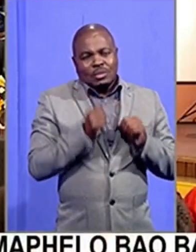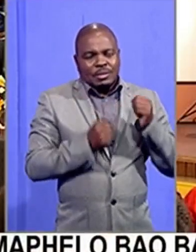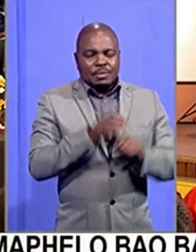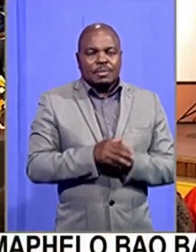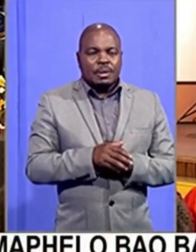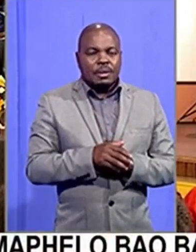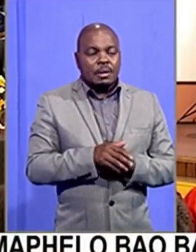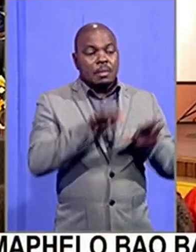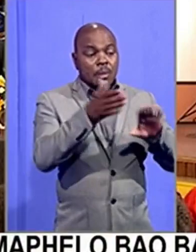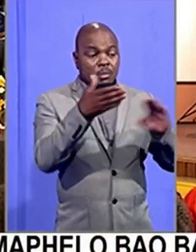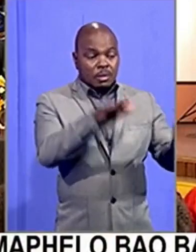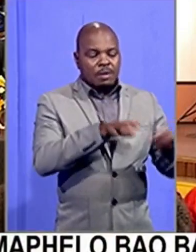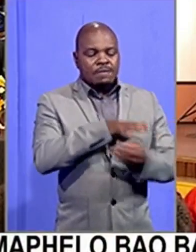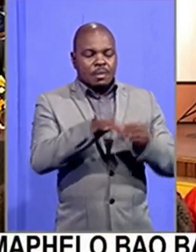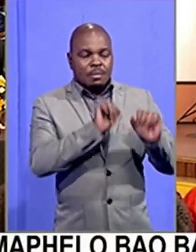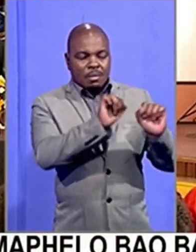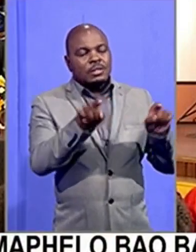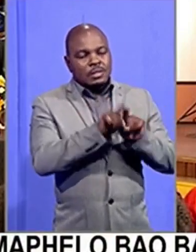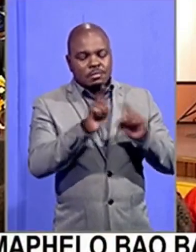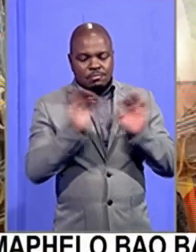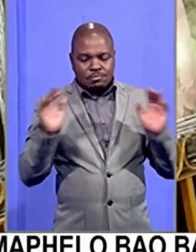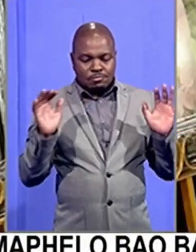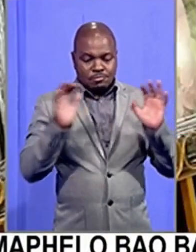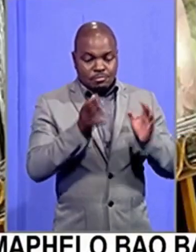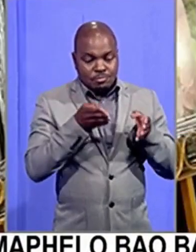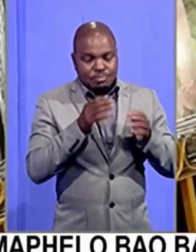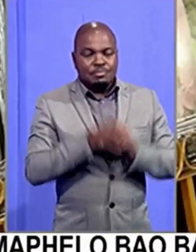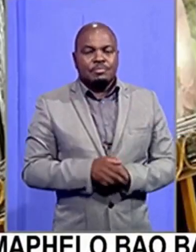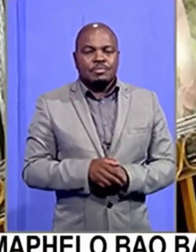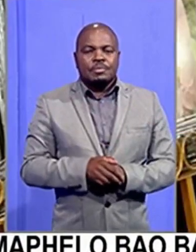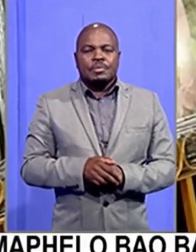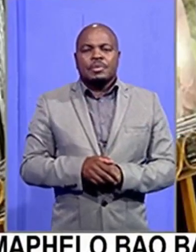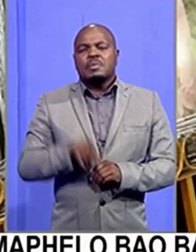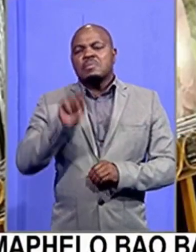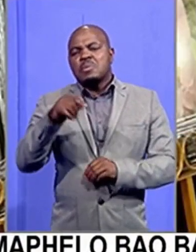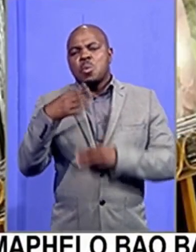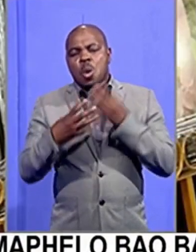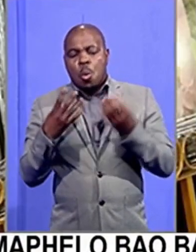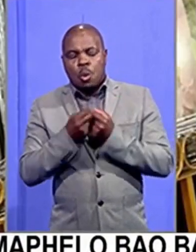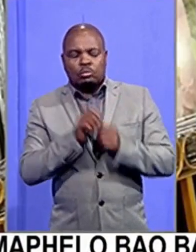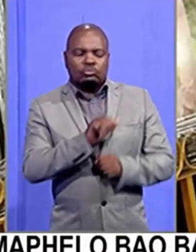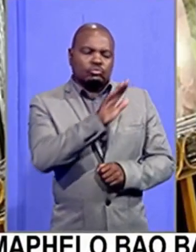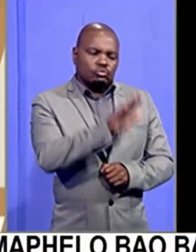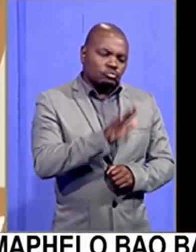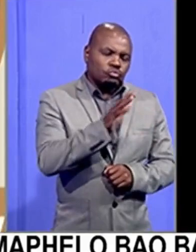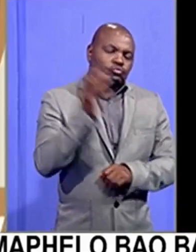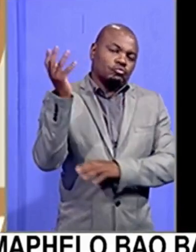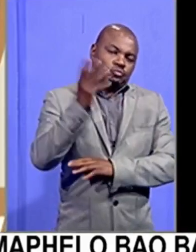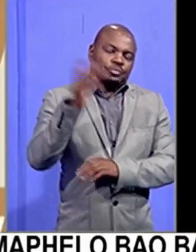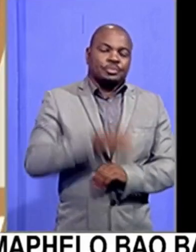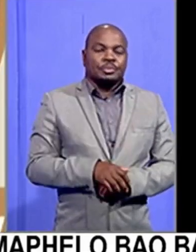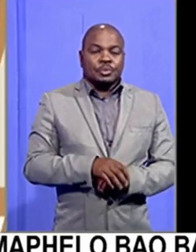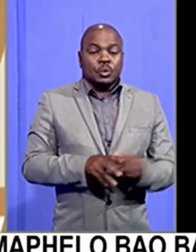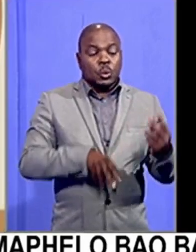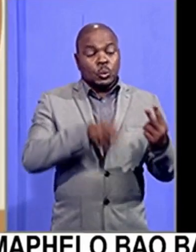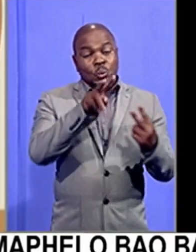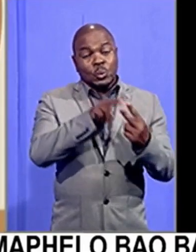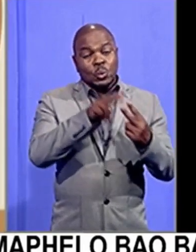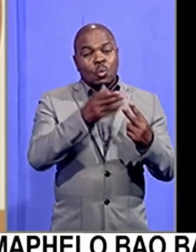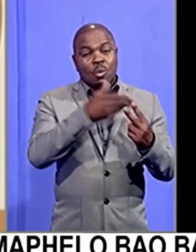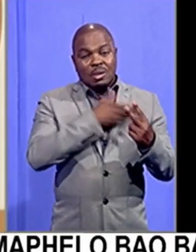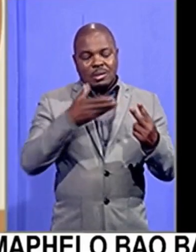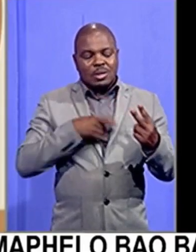a batswa setlhabelo a ne a le kwa moletlong. Melaetsa ya matshediso go tswa go ba dira mmogo. These were the 2